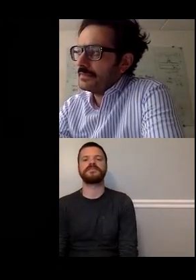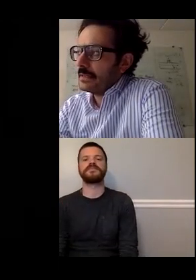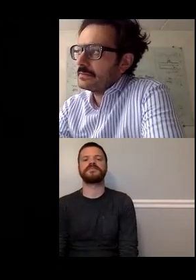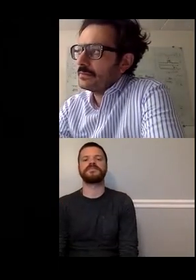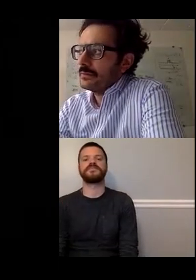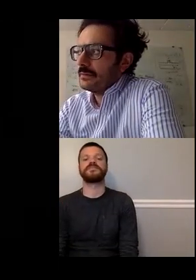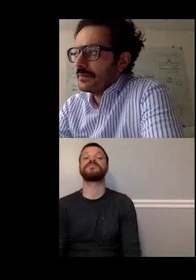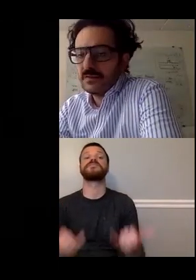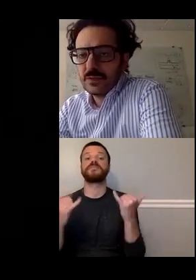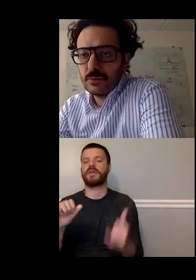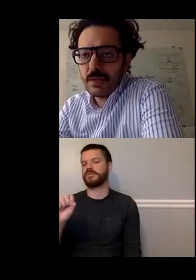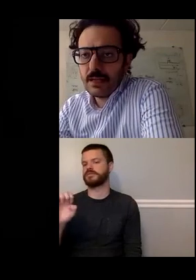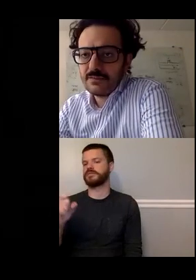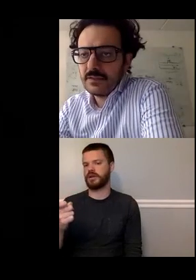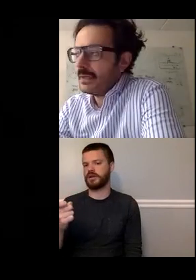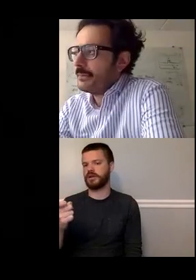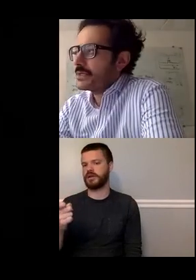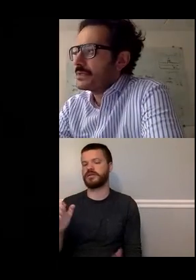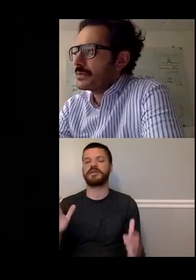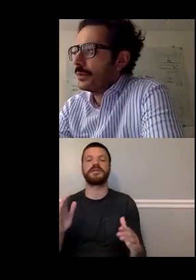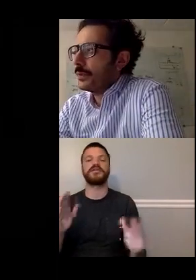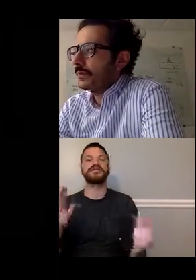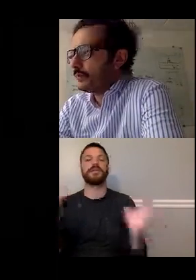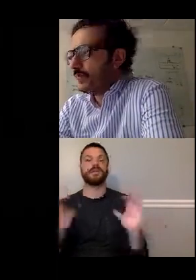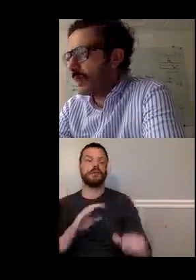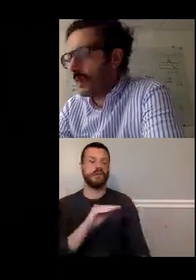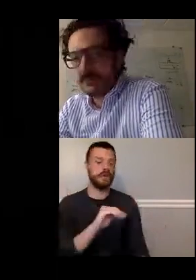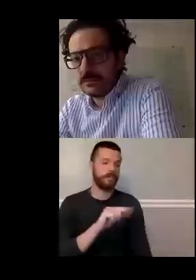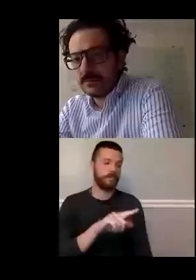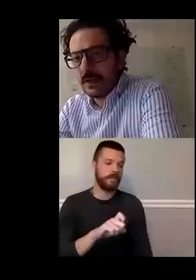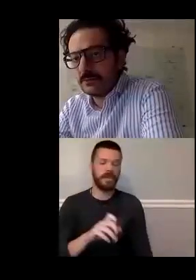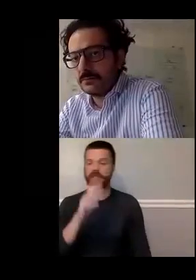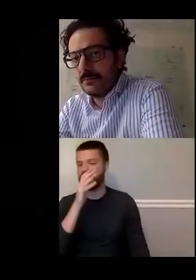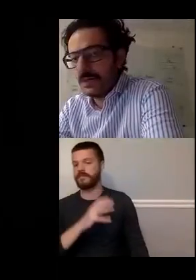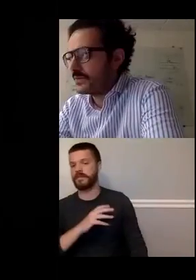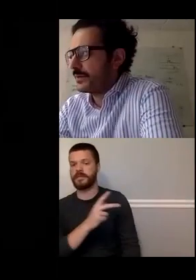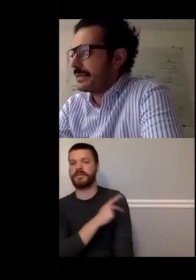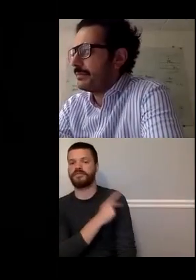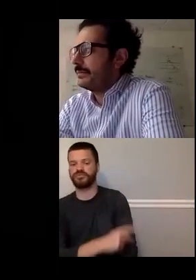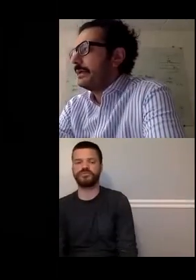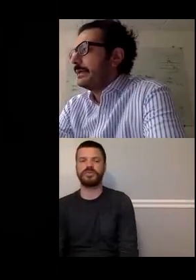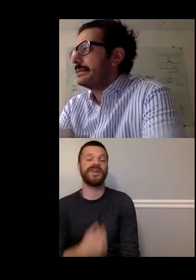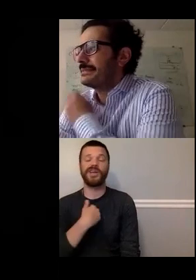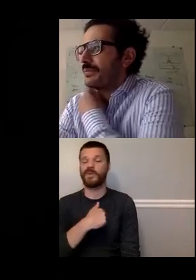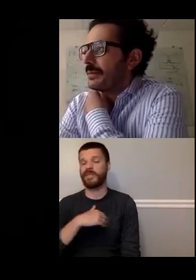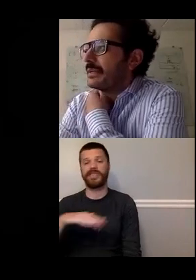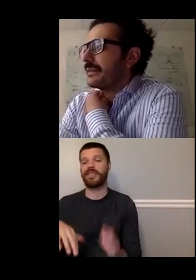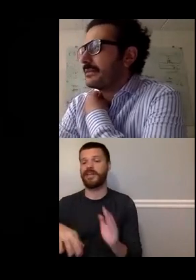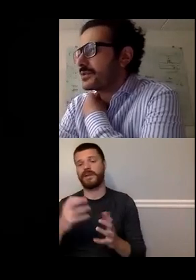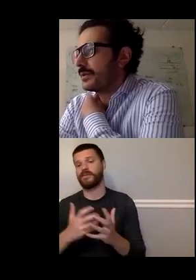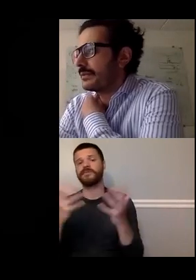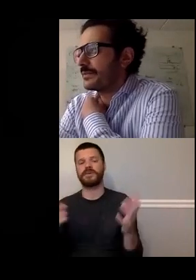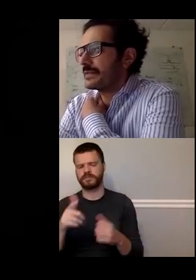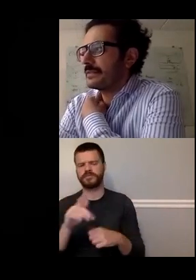of sex, so the differences between male and female patients. So far, we haven't found much. For example, this is preliminary